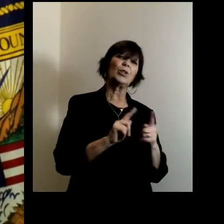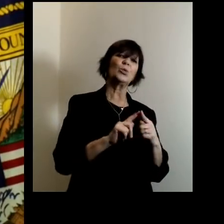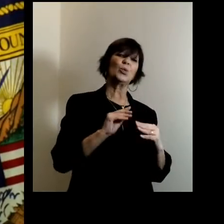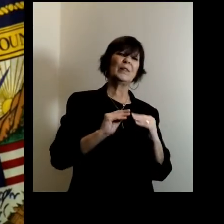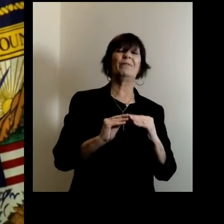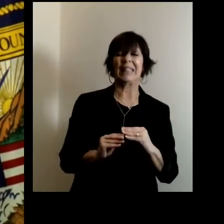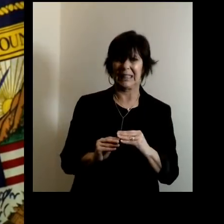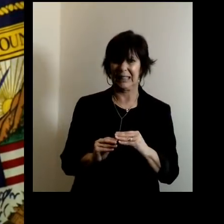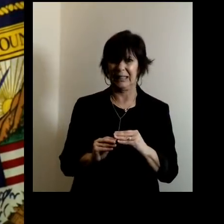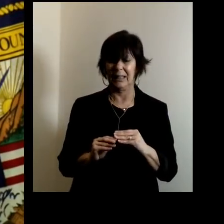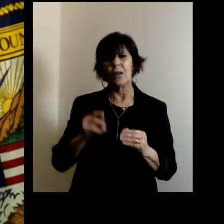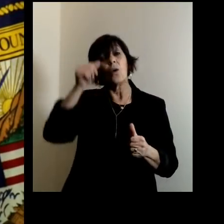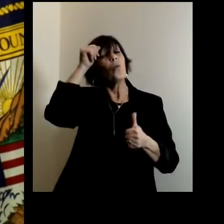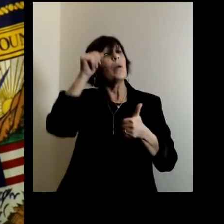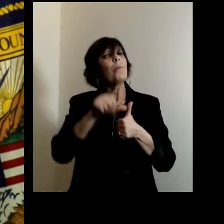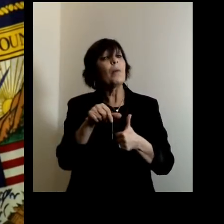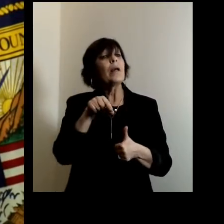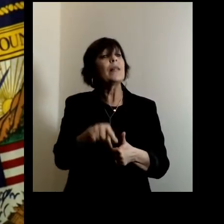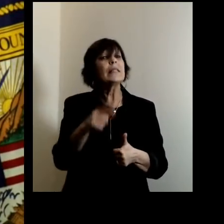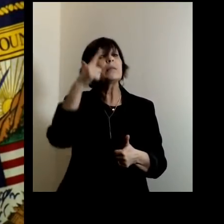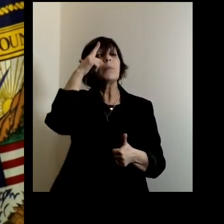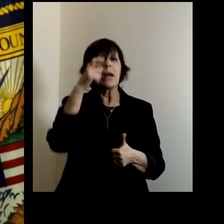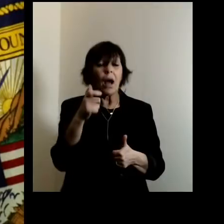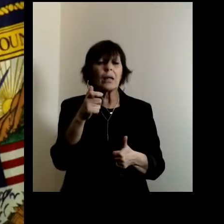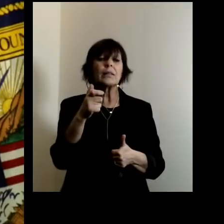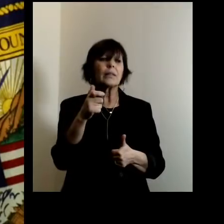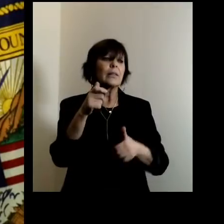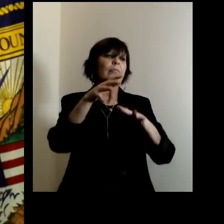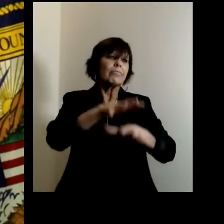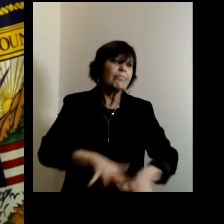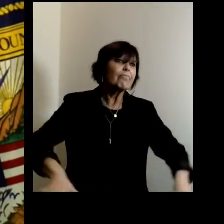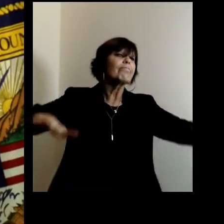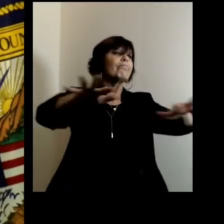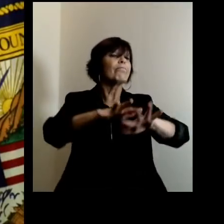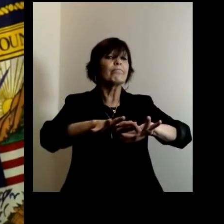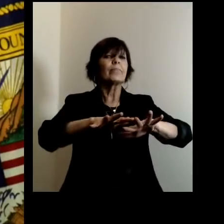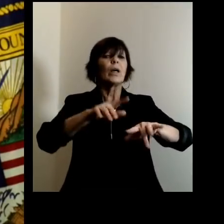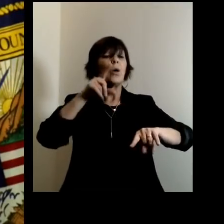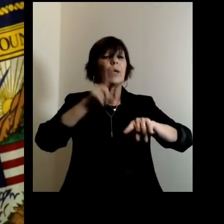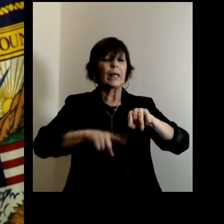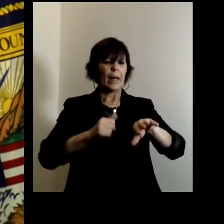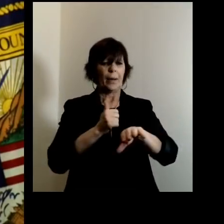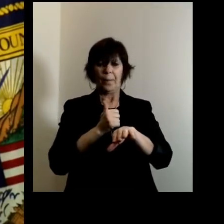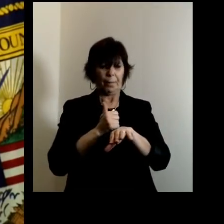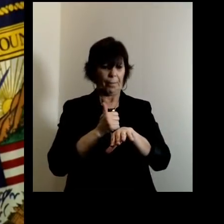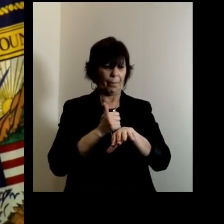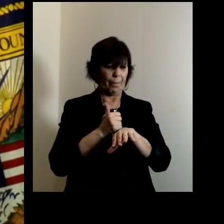Remember, this is because of issues associated with the greater community. We can't blame anyone